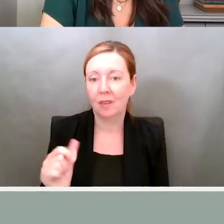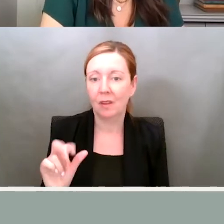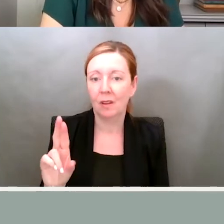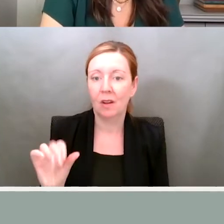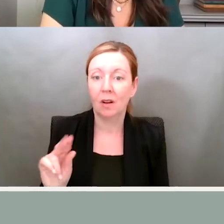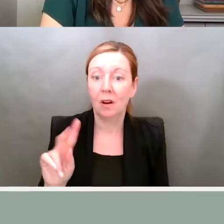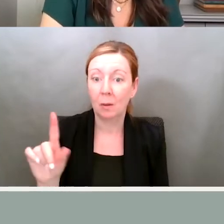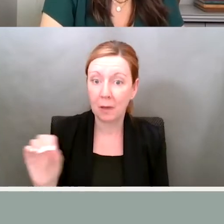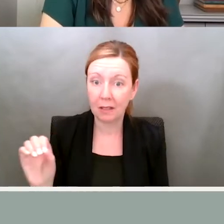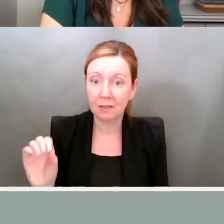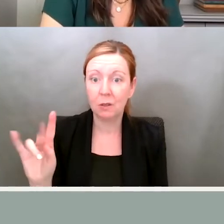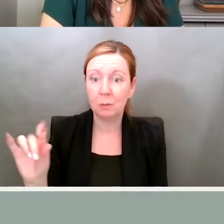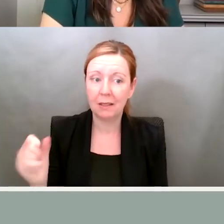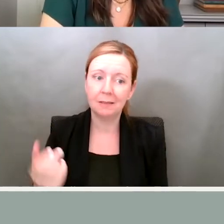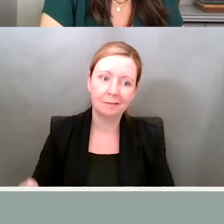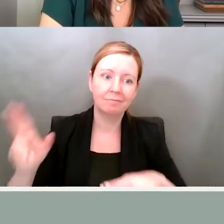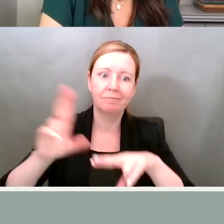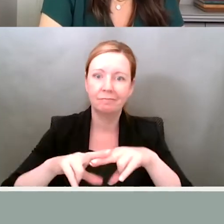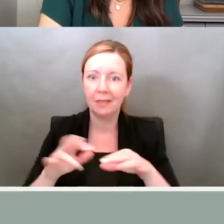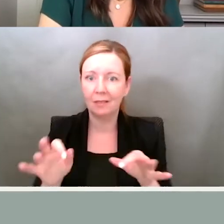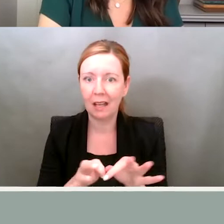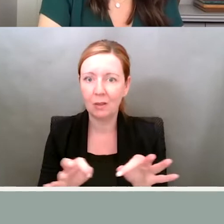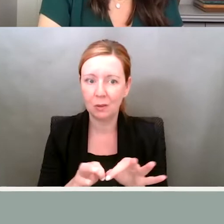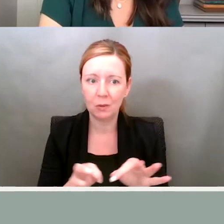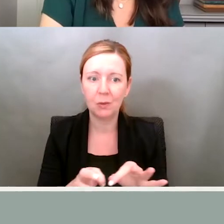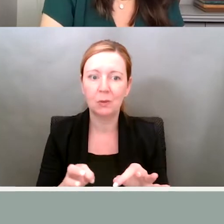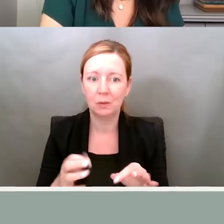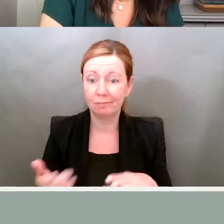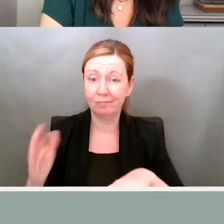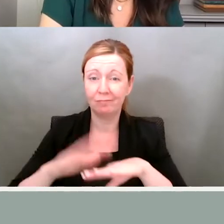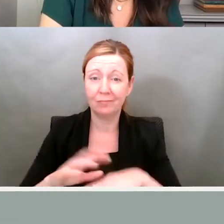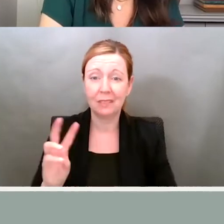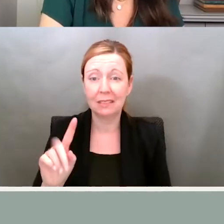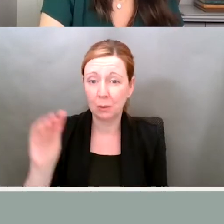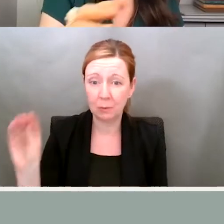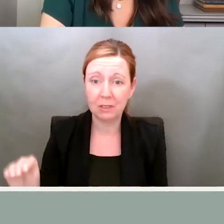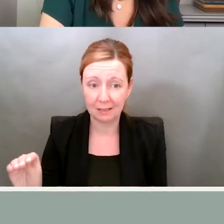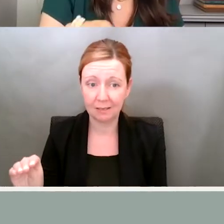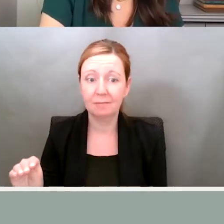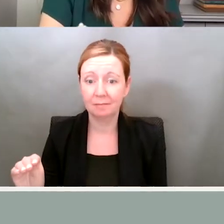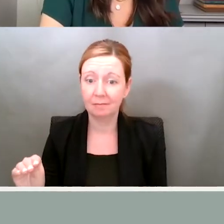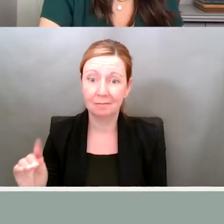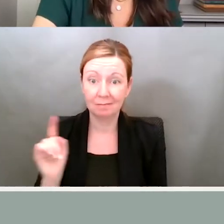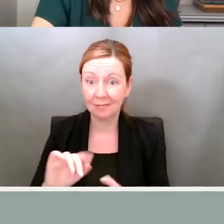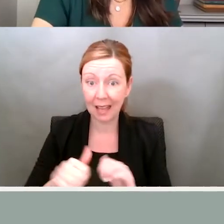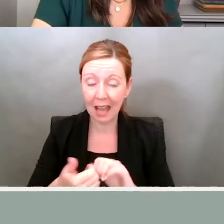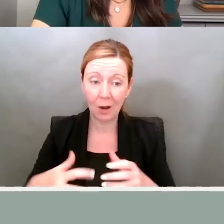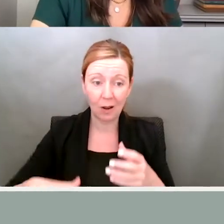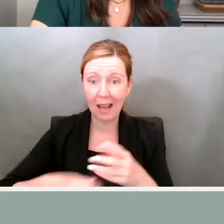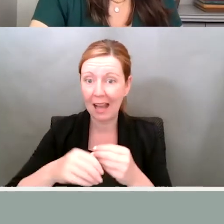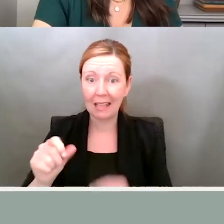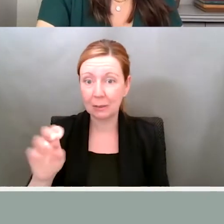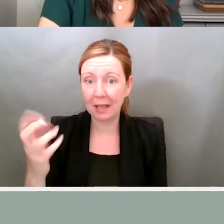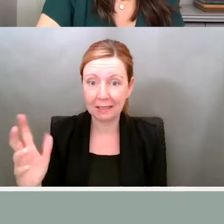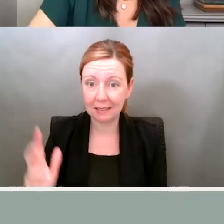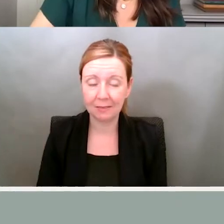and increasing the antioxidant value by 61% just by adding spices